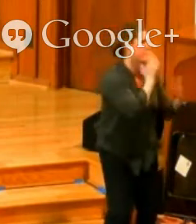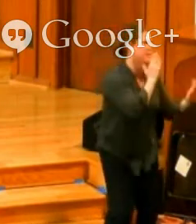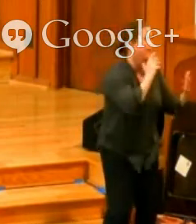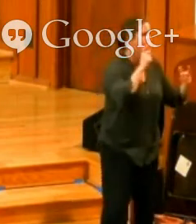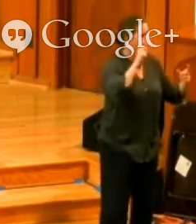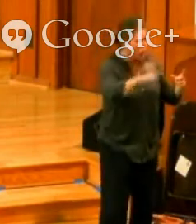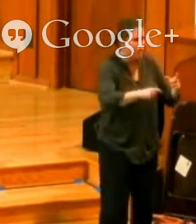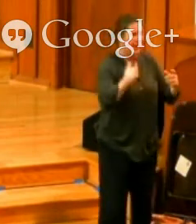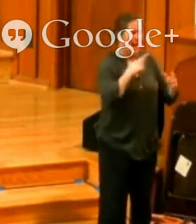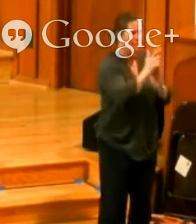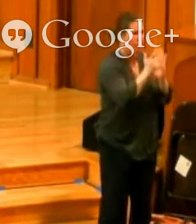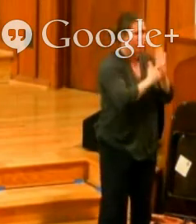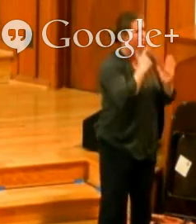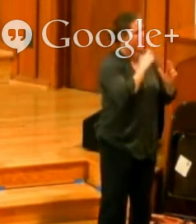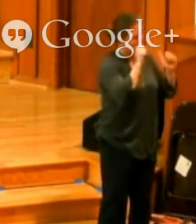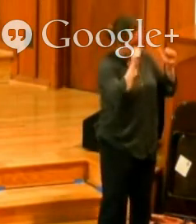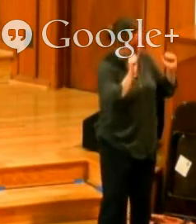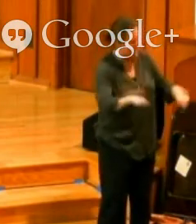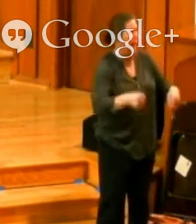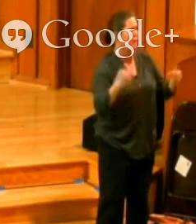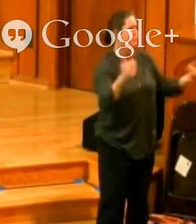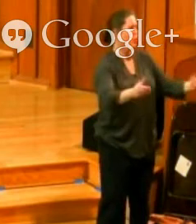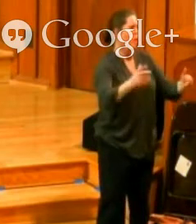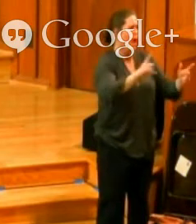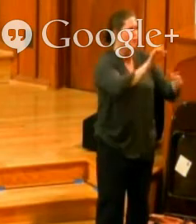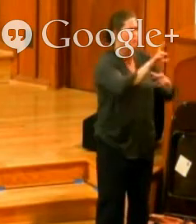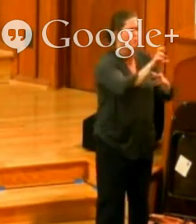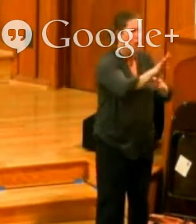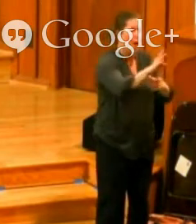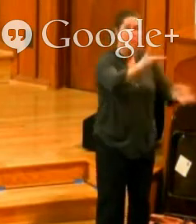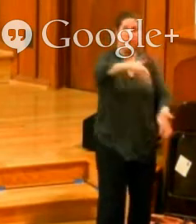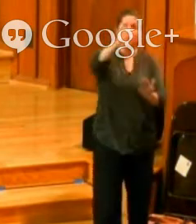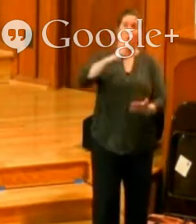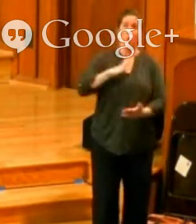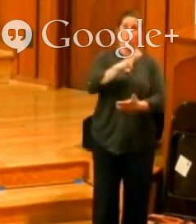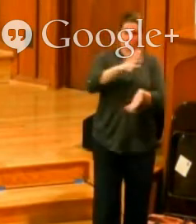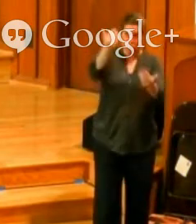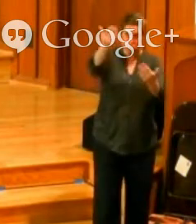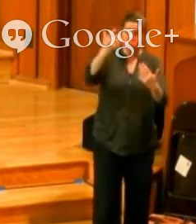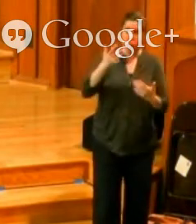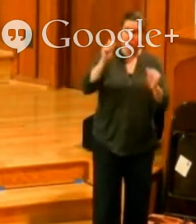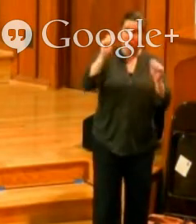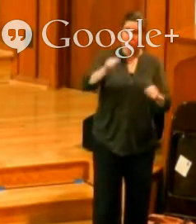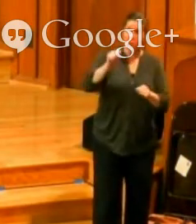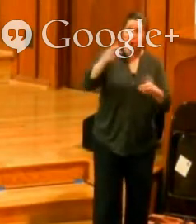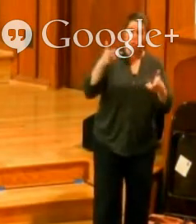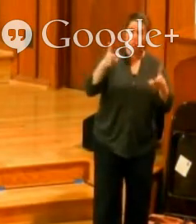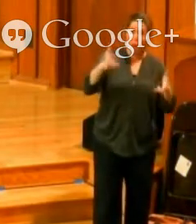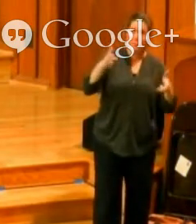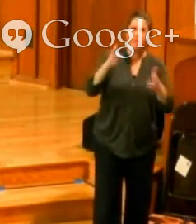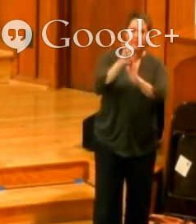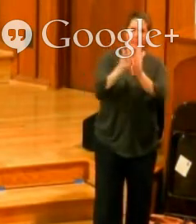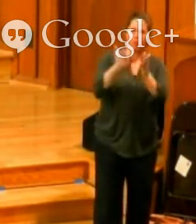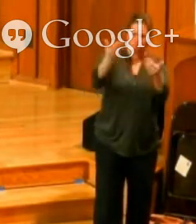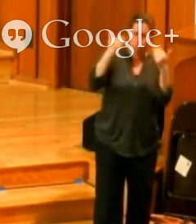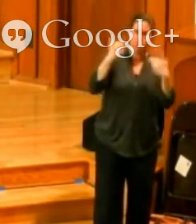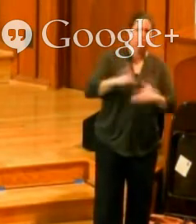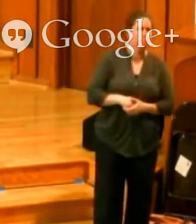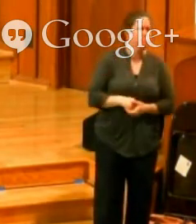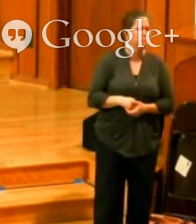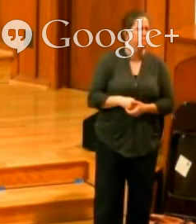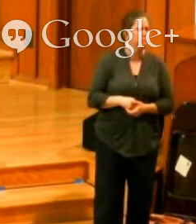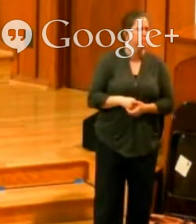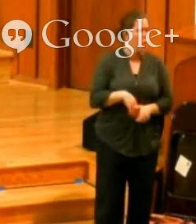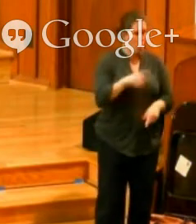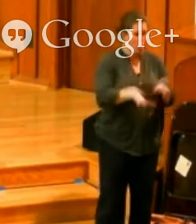that makes robbery legal. Let's do that. Let's take it to Congress. Let's enact the law that says robbery should be legal. Because after all, since you couldn't